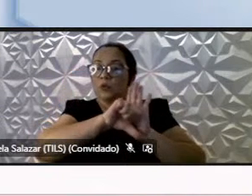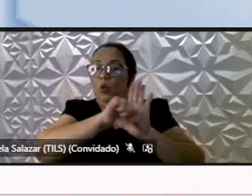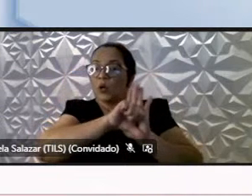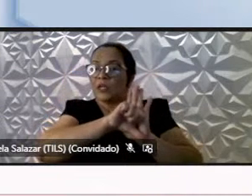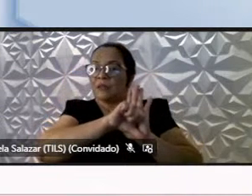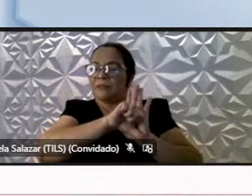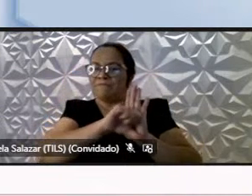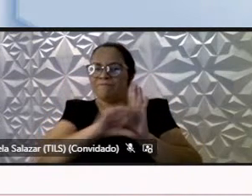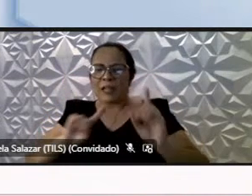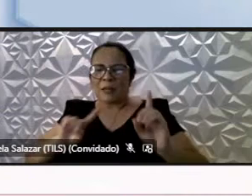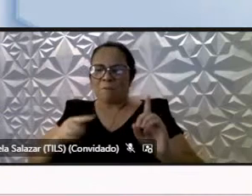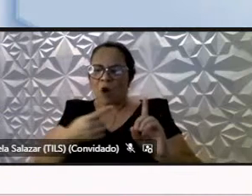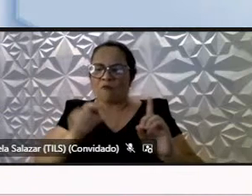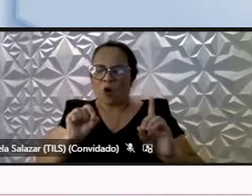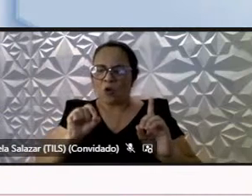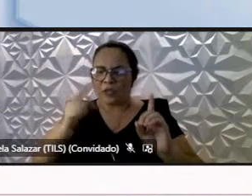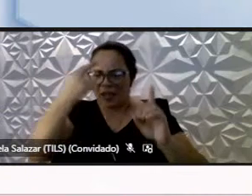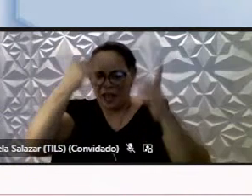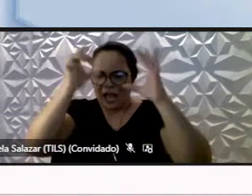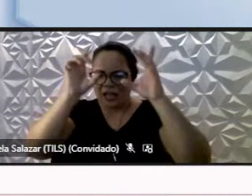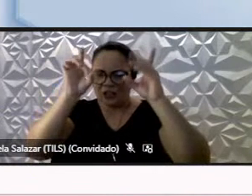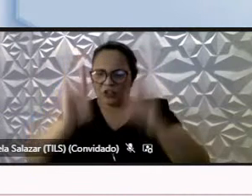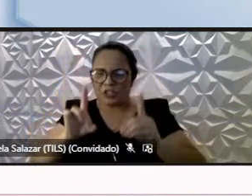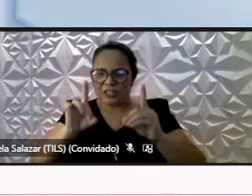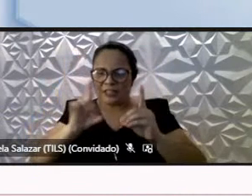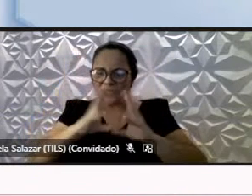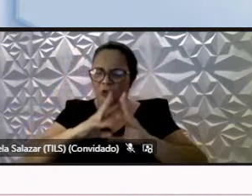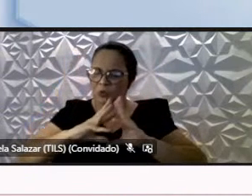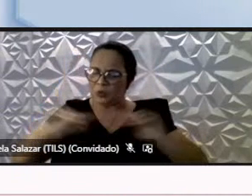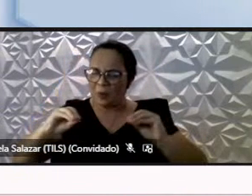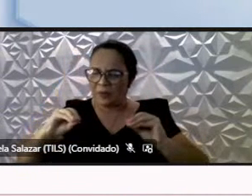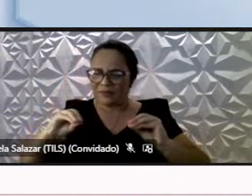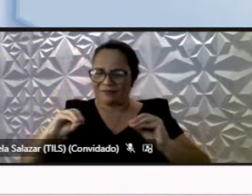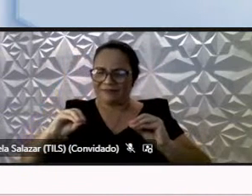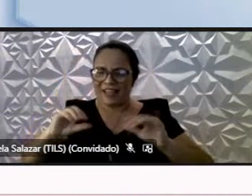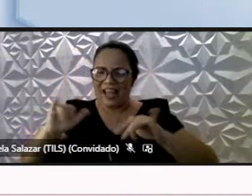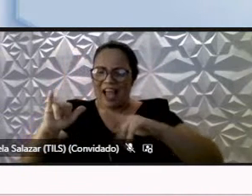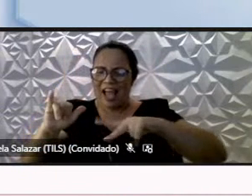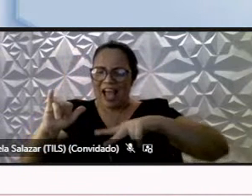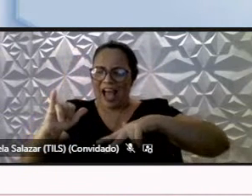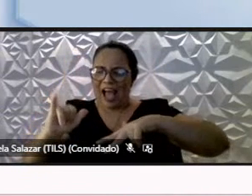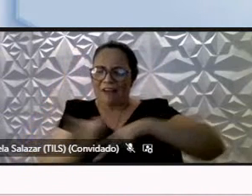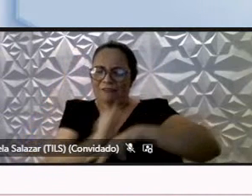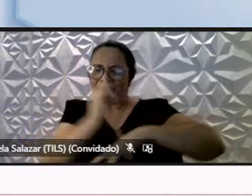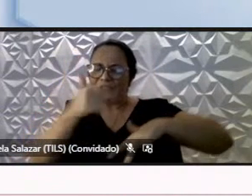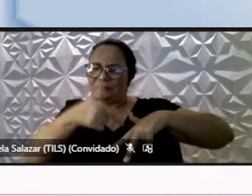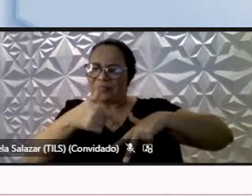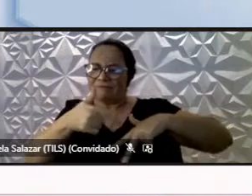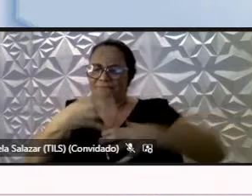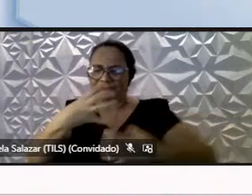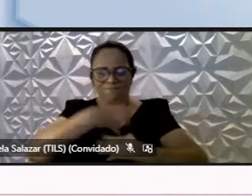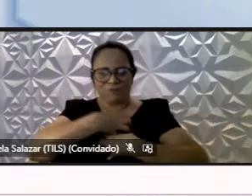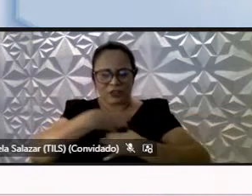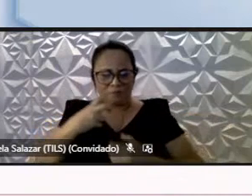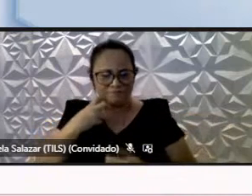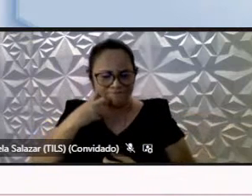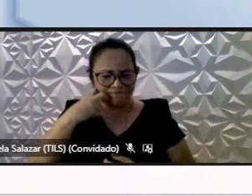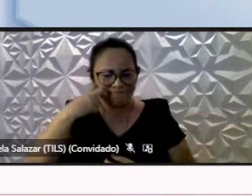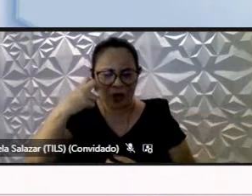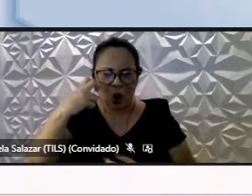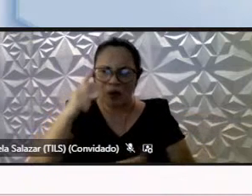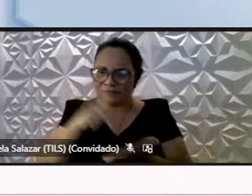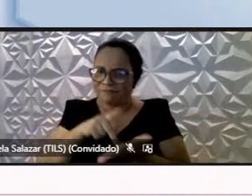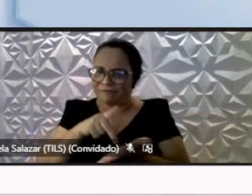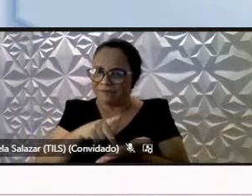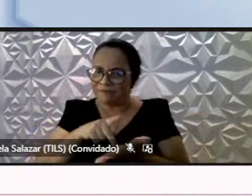dignidade e provoca vergonha na vítima. And it explains why victims really